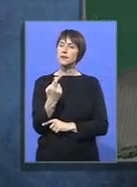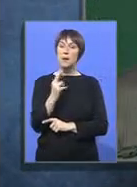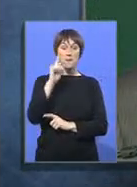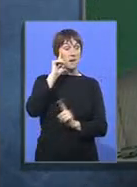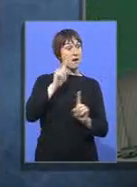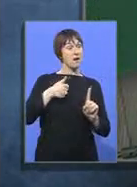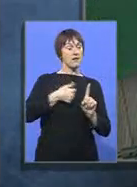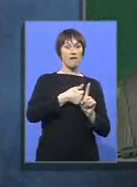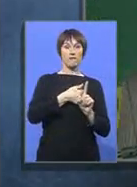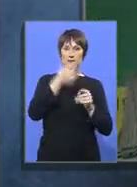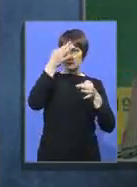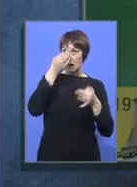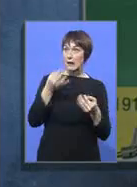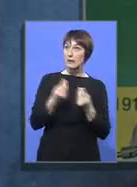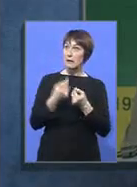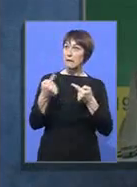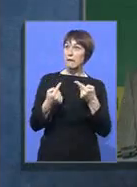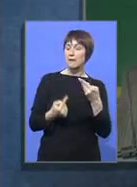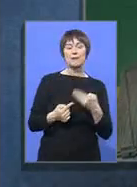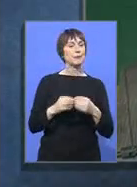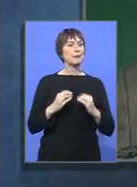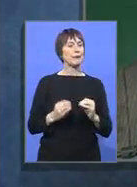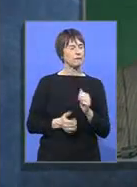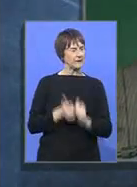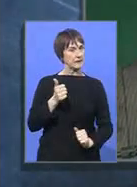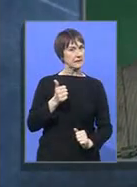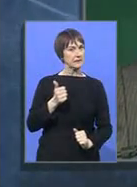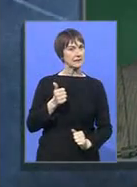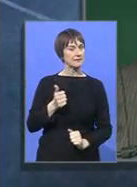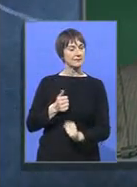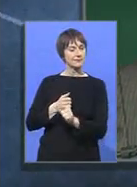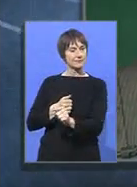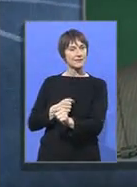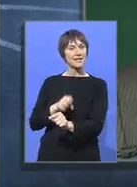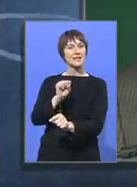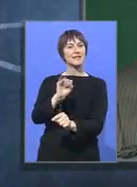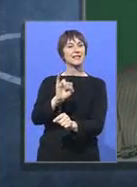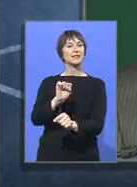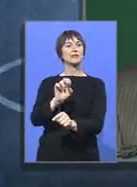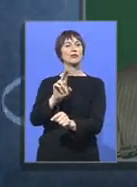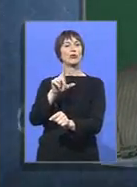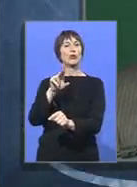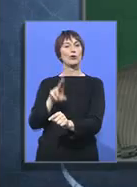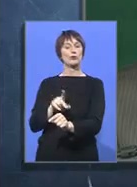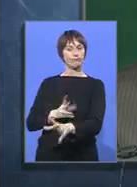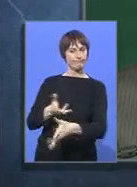decisions without consulting Comrade Sisulu.